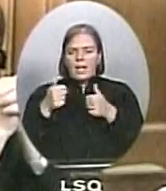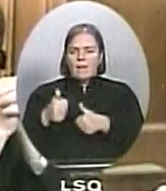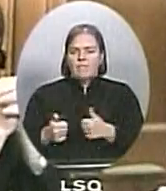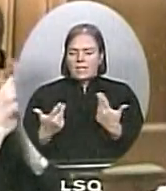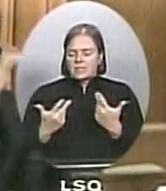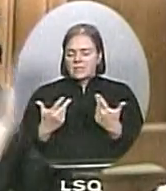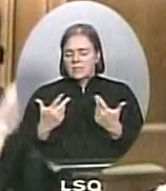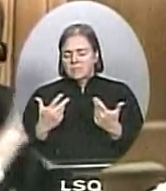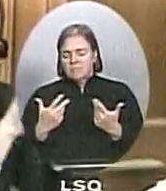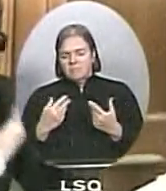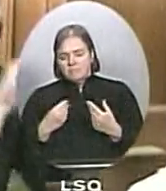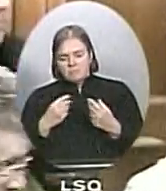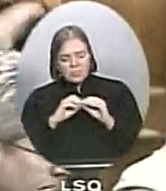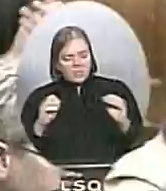The